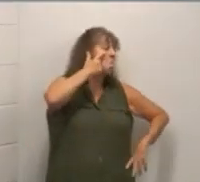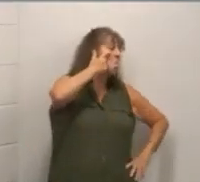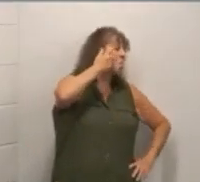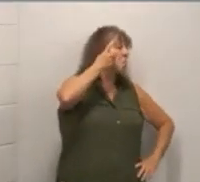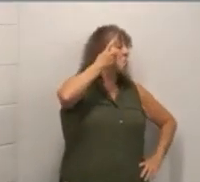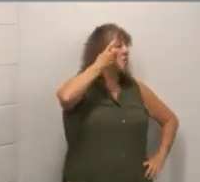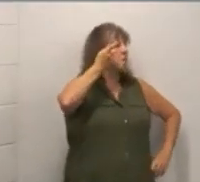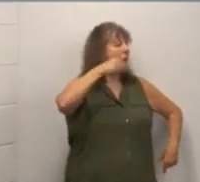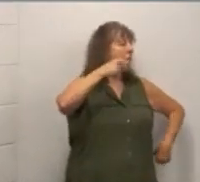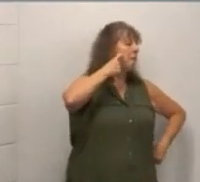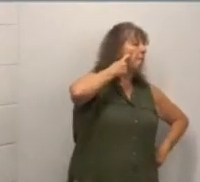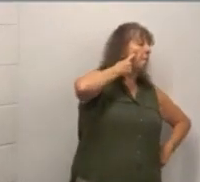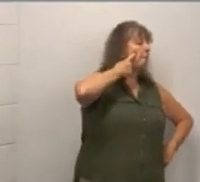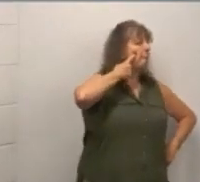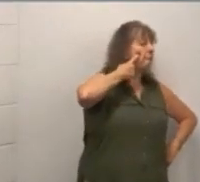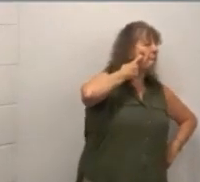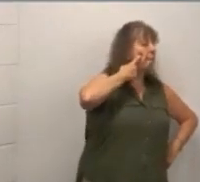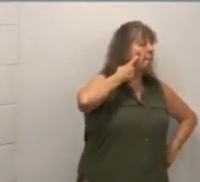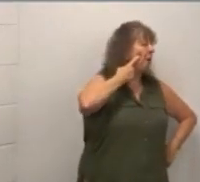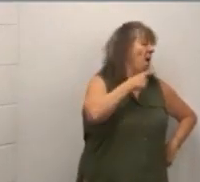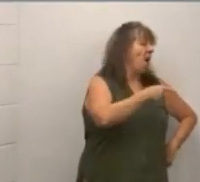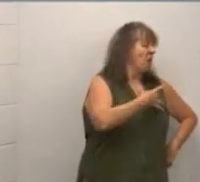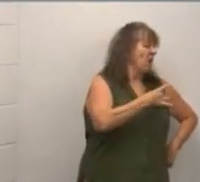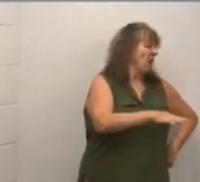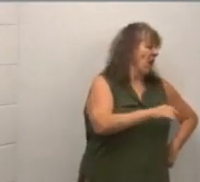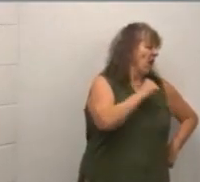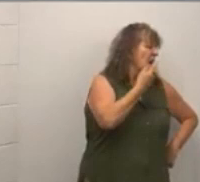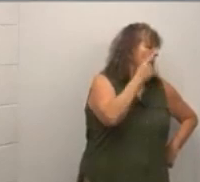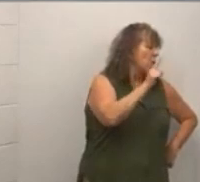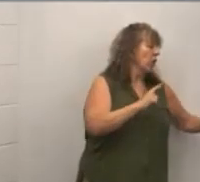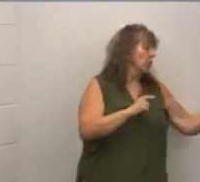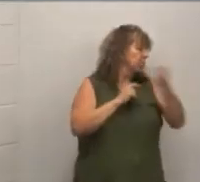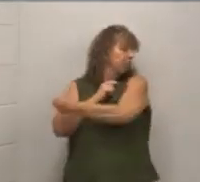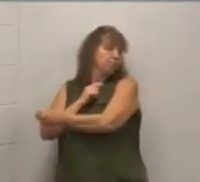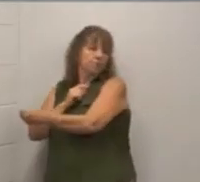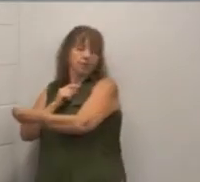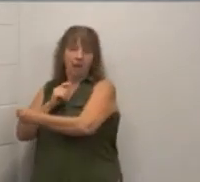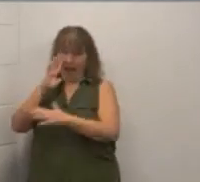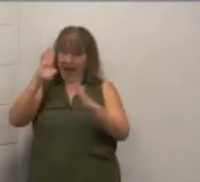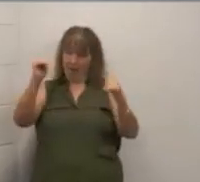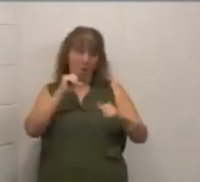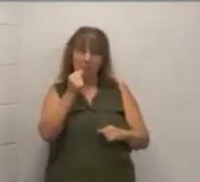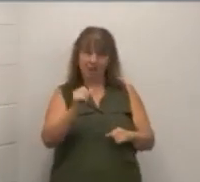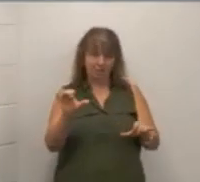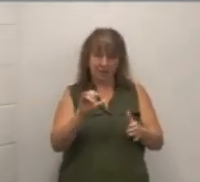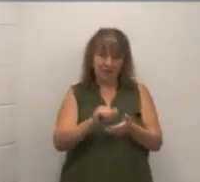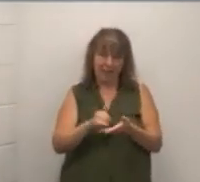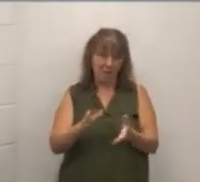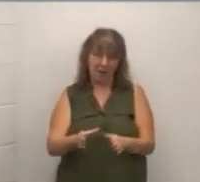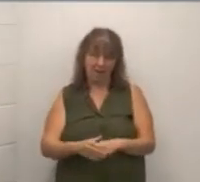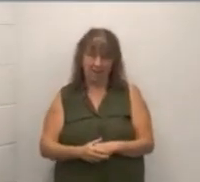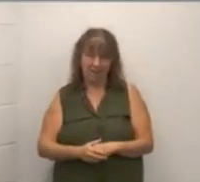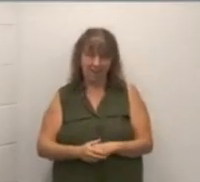something for a little bit and then pull out if we need to, or if we don't like